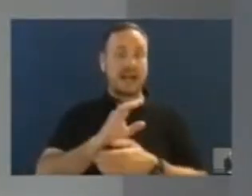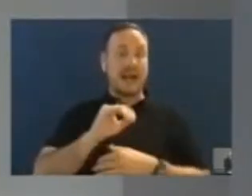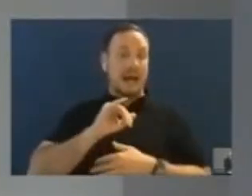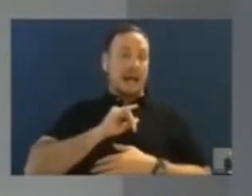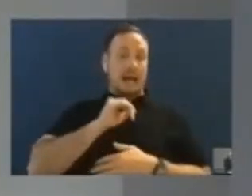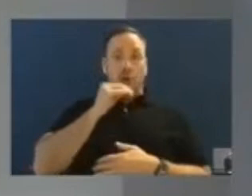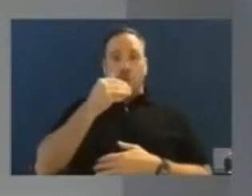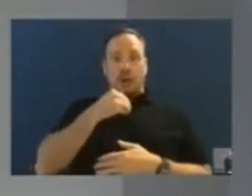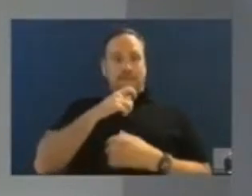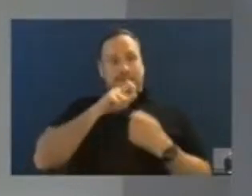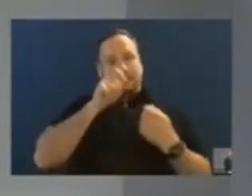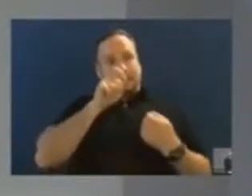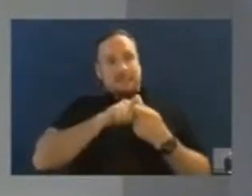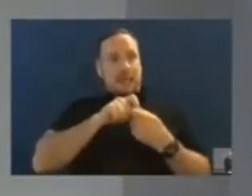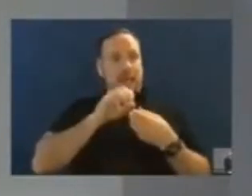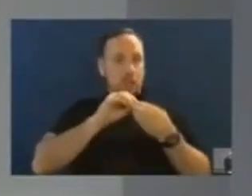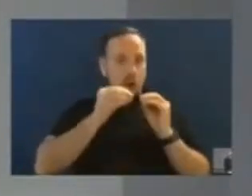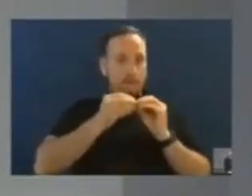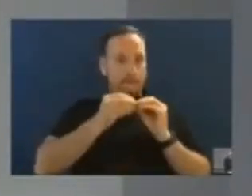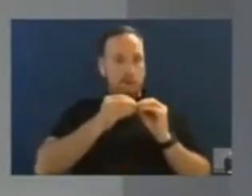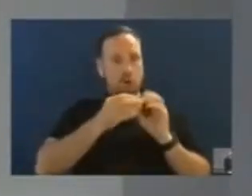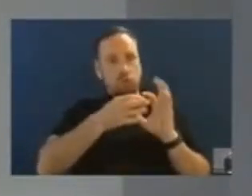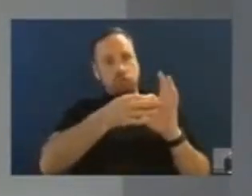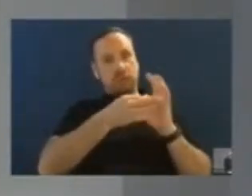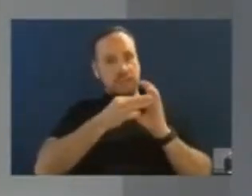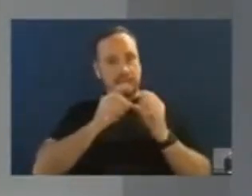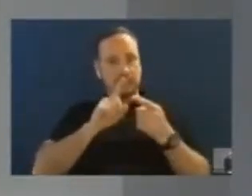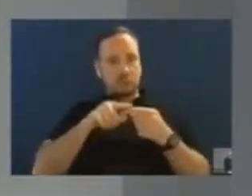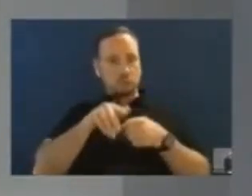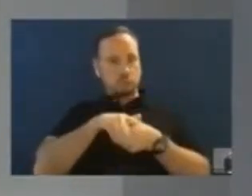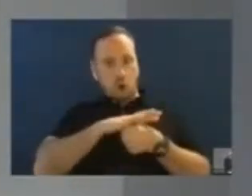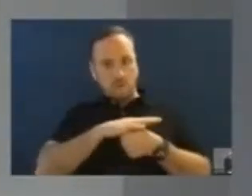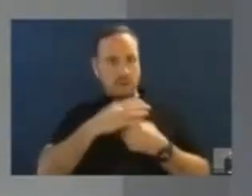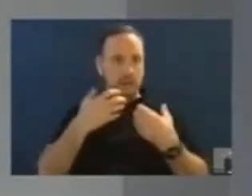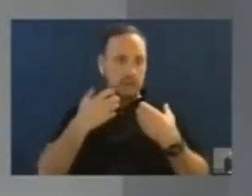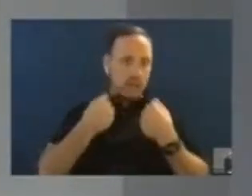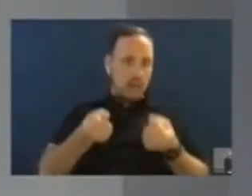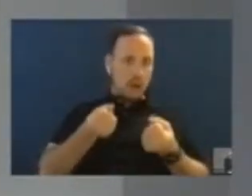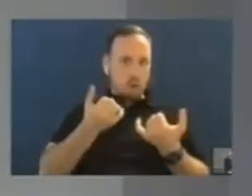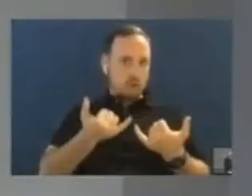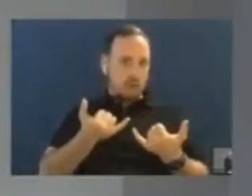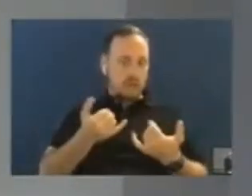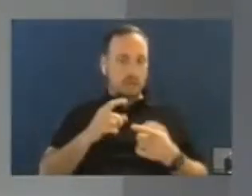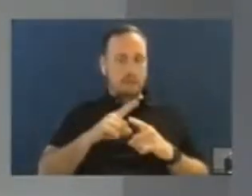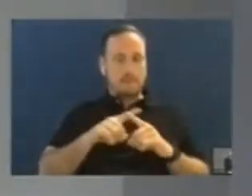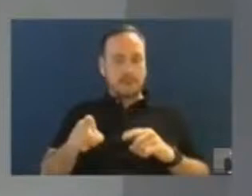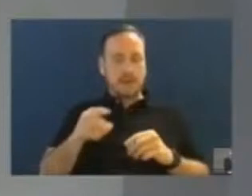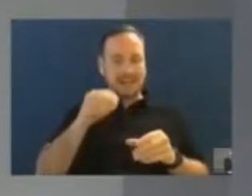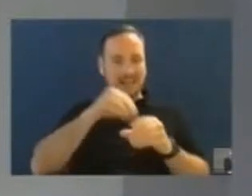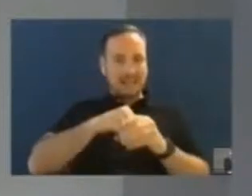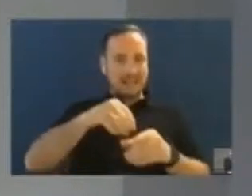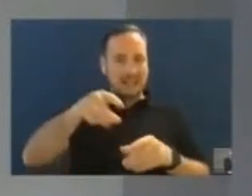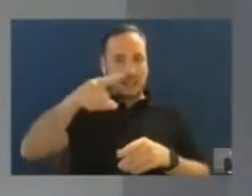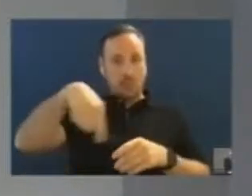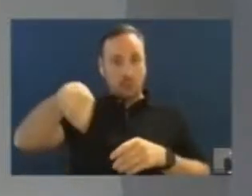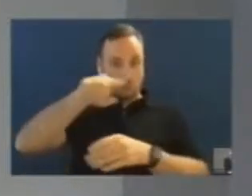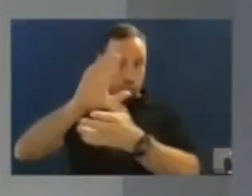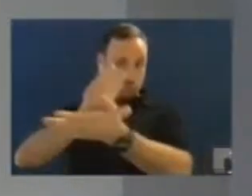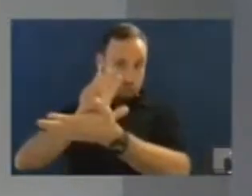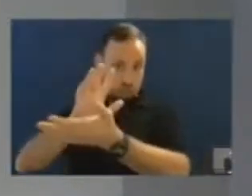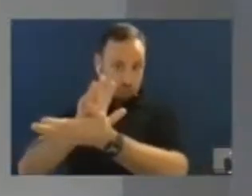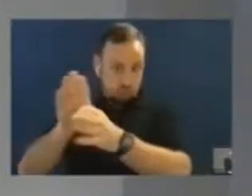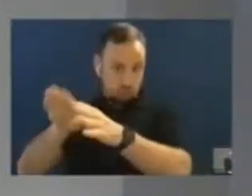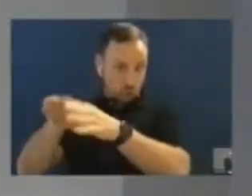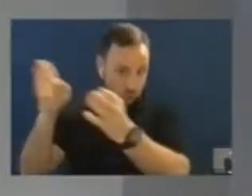will tell you, though, that in those 39 schools right now, open, there are less than